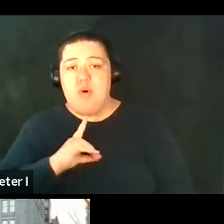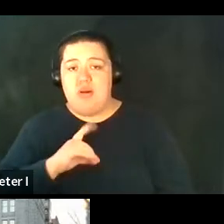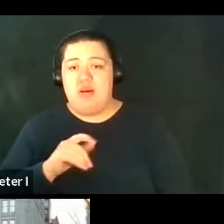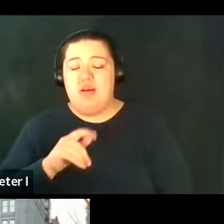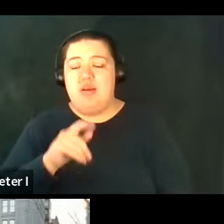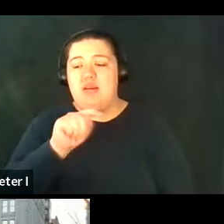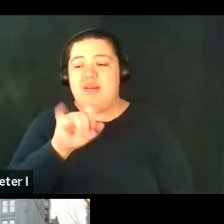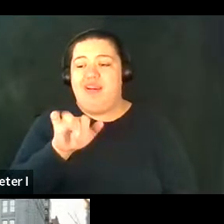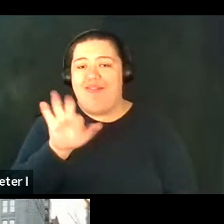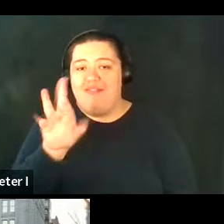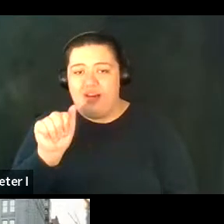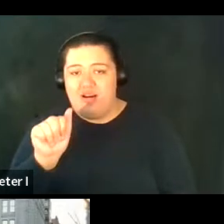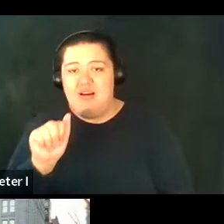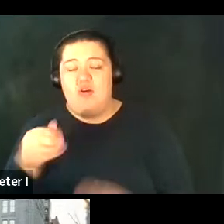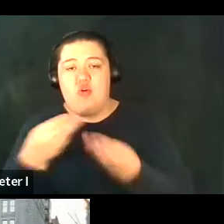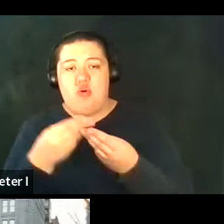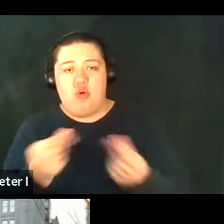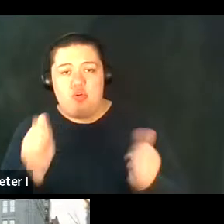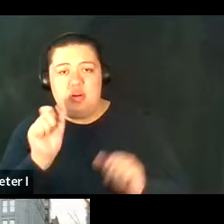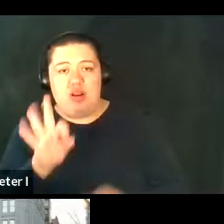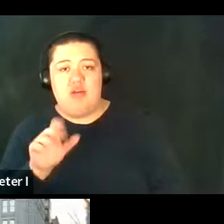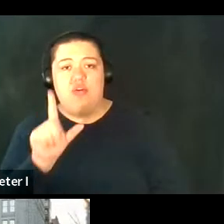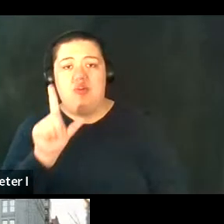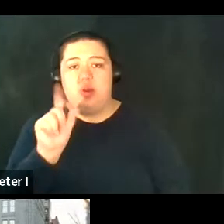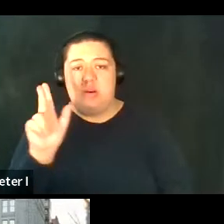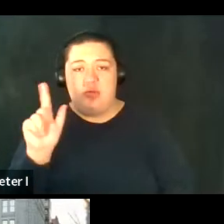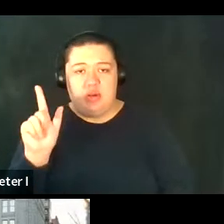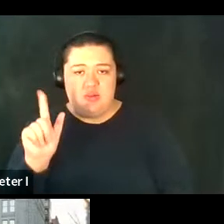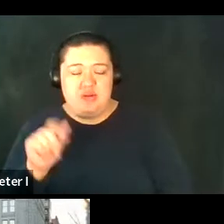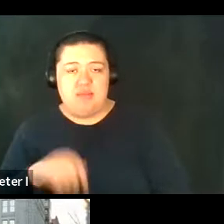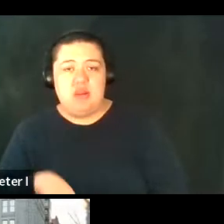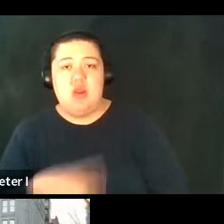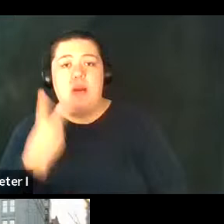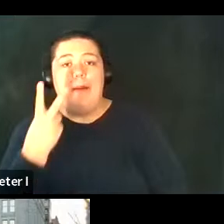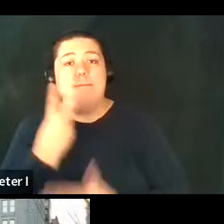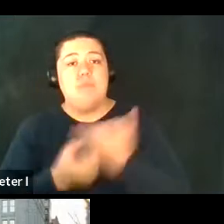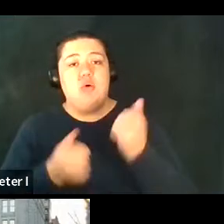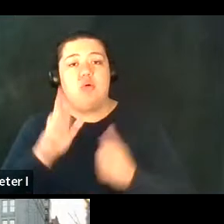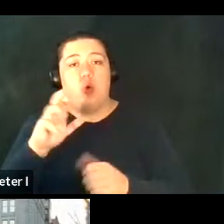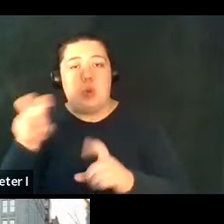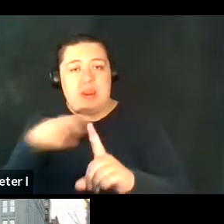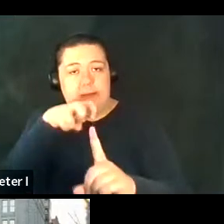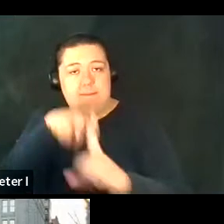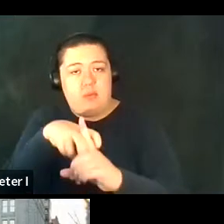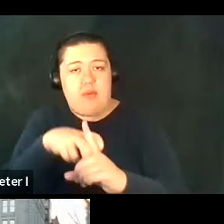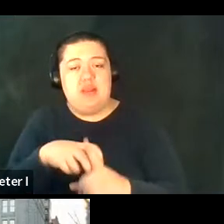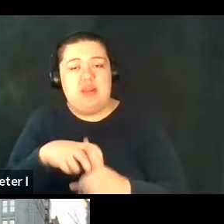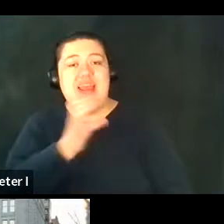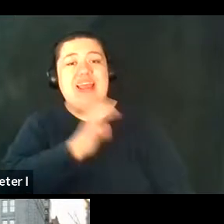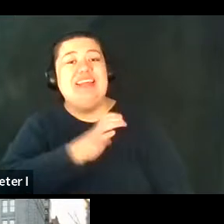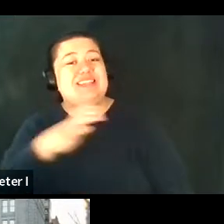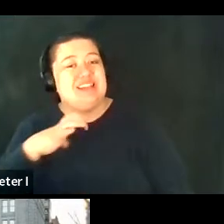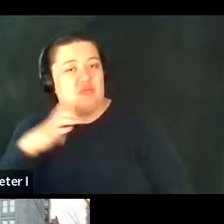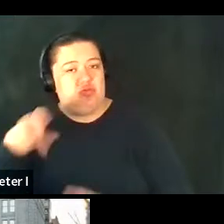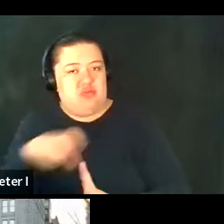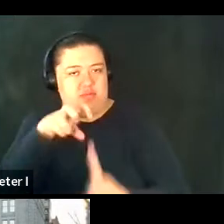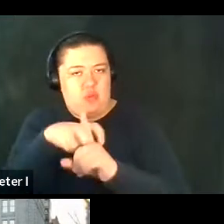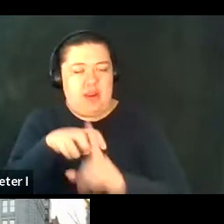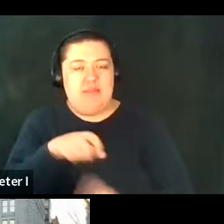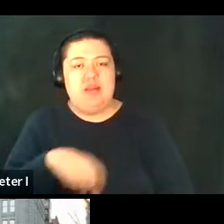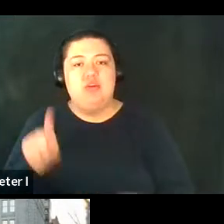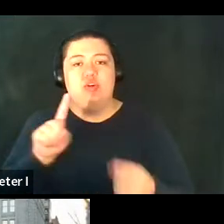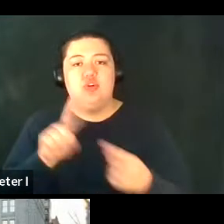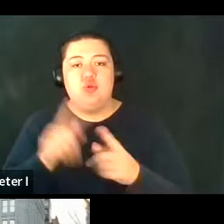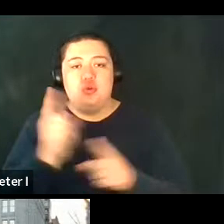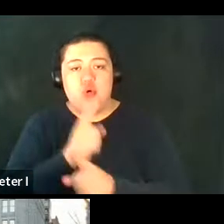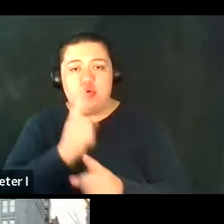Taifa, reappointment resolution of 2023. These are both reappointments. They are council appointments to the